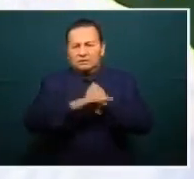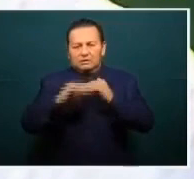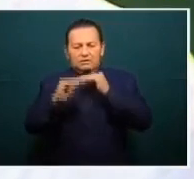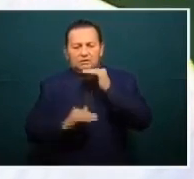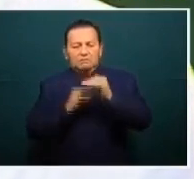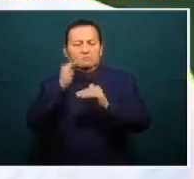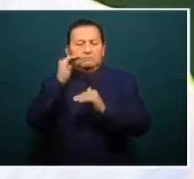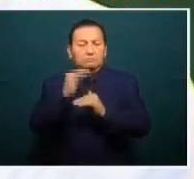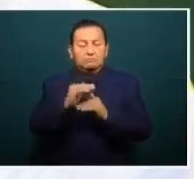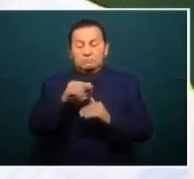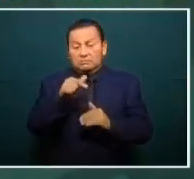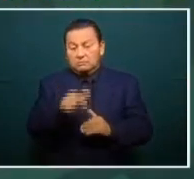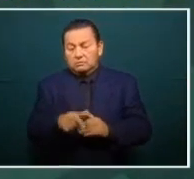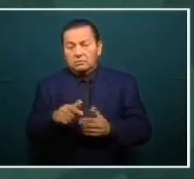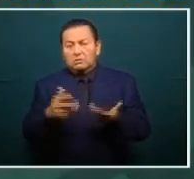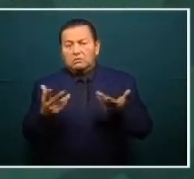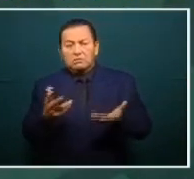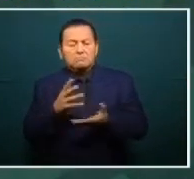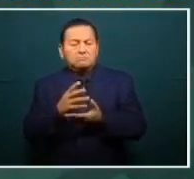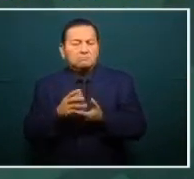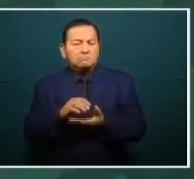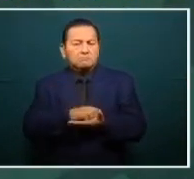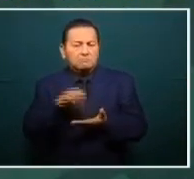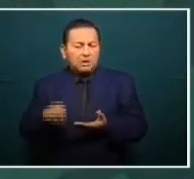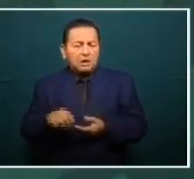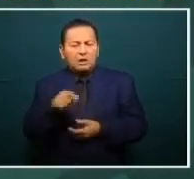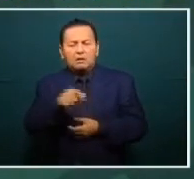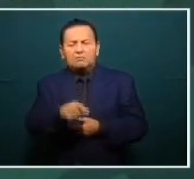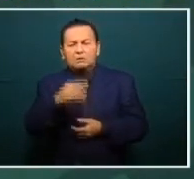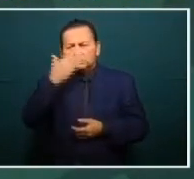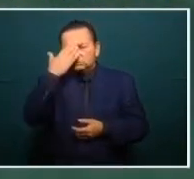has recovered its place in